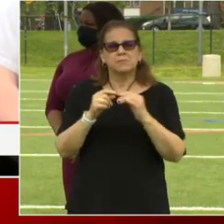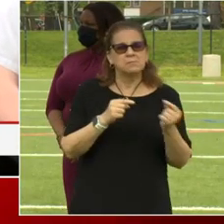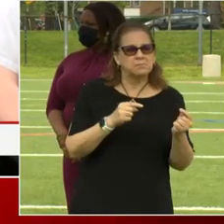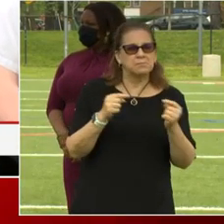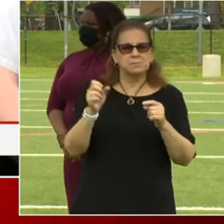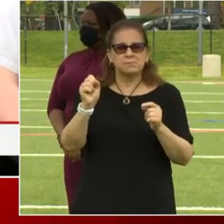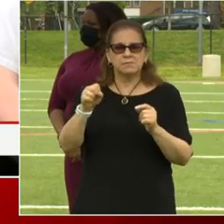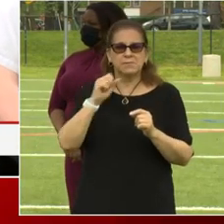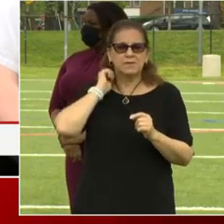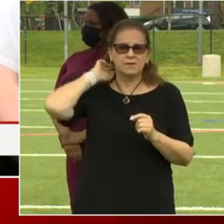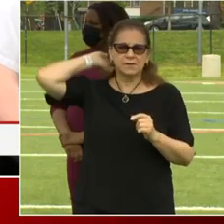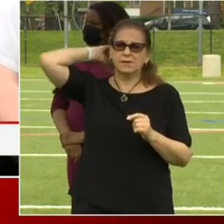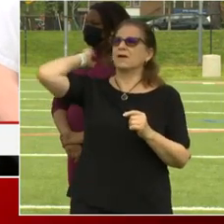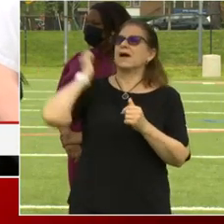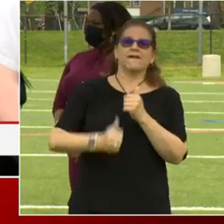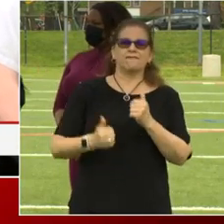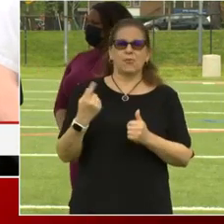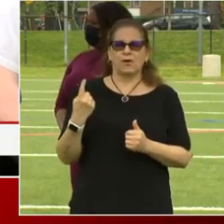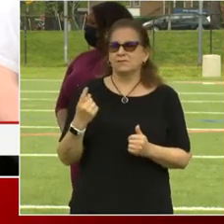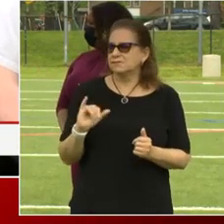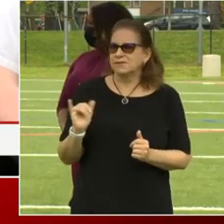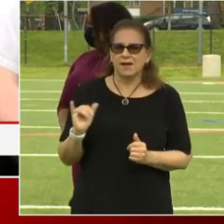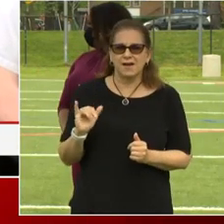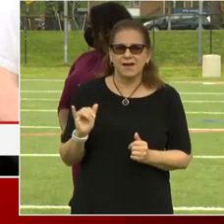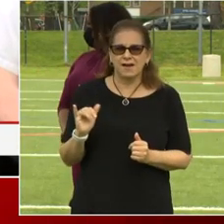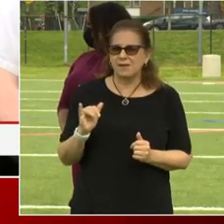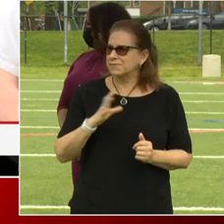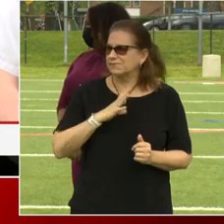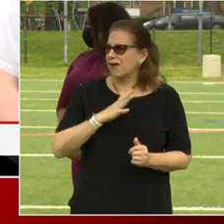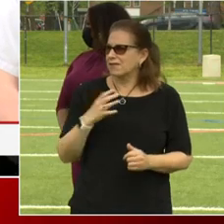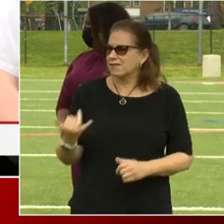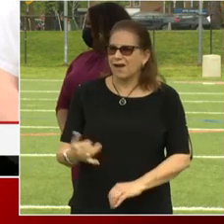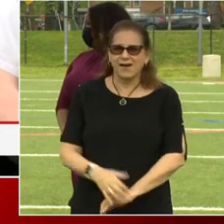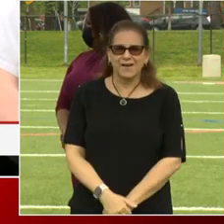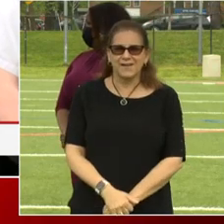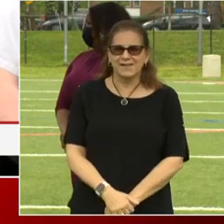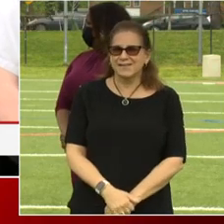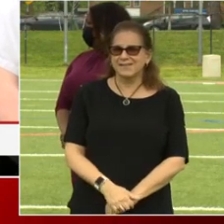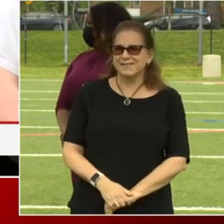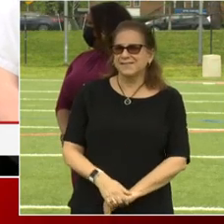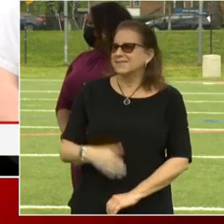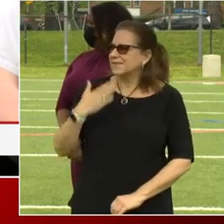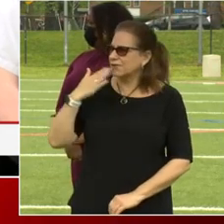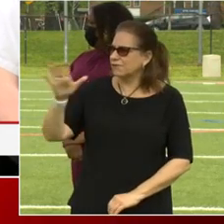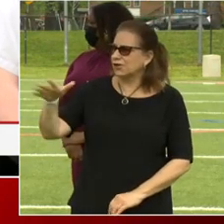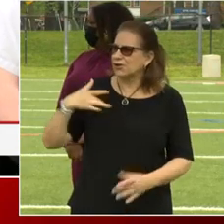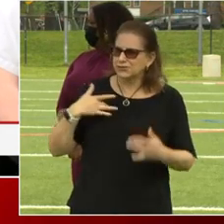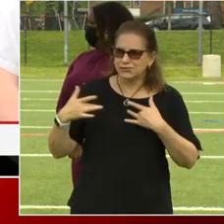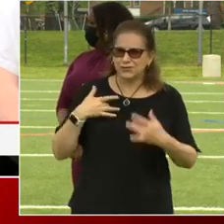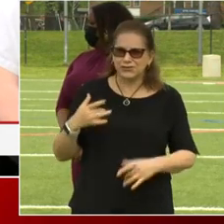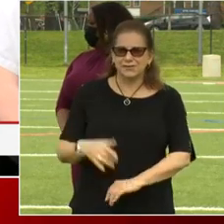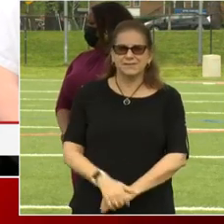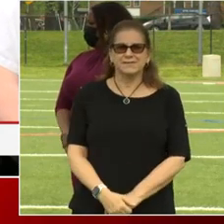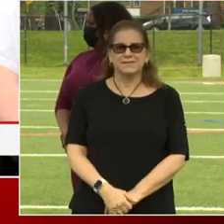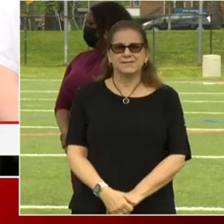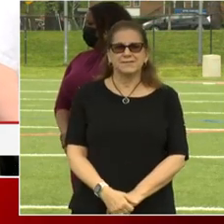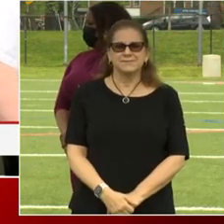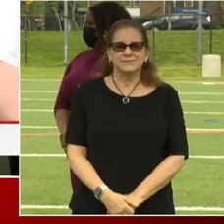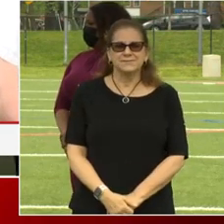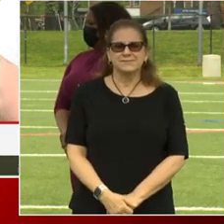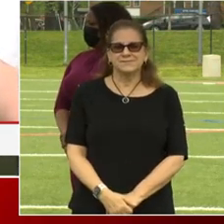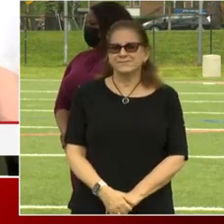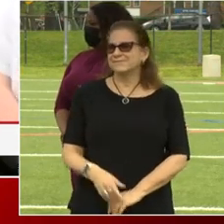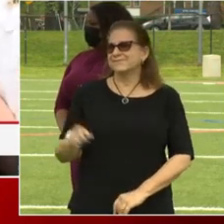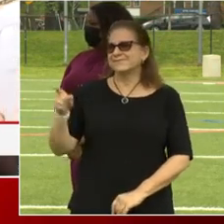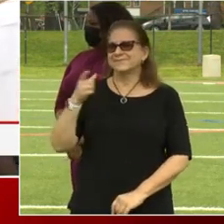I think everybody is right now just fine. So, but thank you for your concern, and I think I've overcome my pain. I